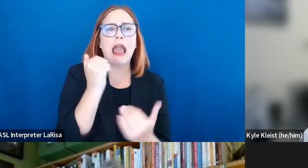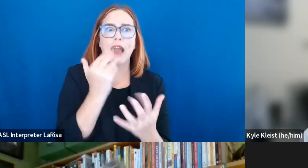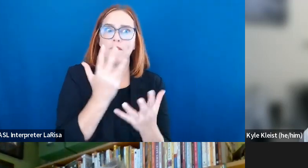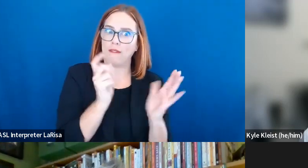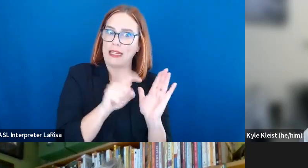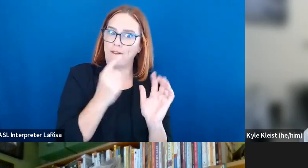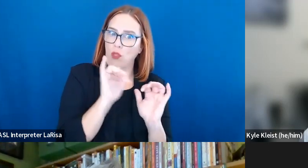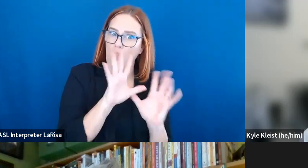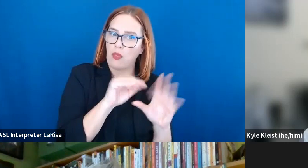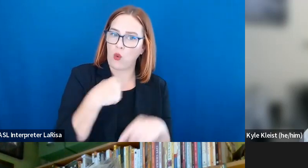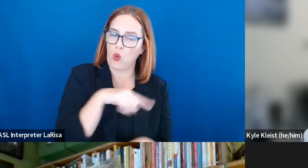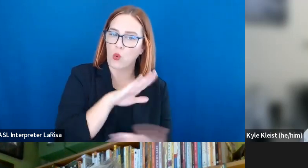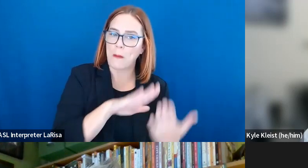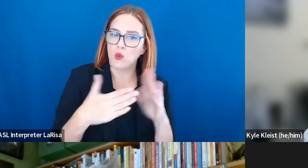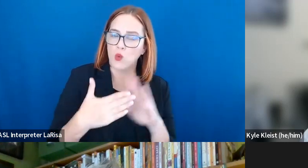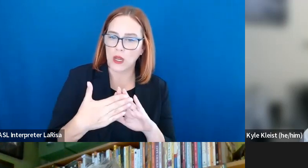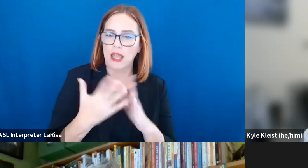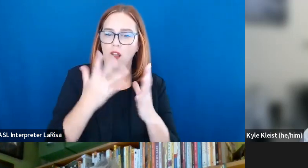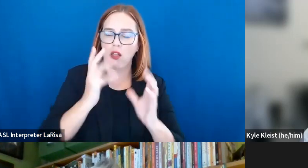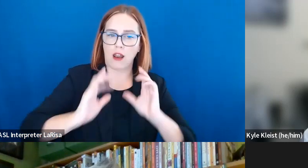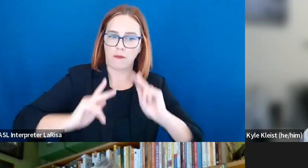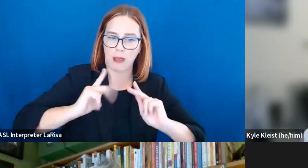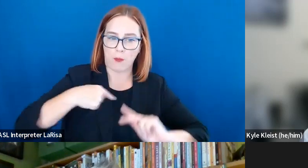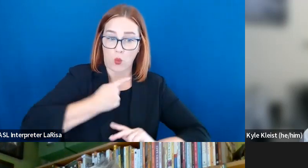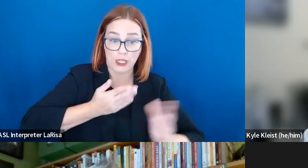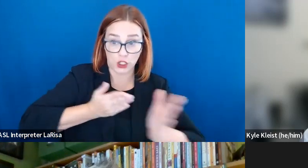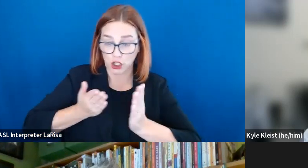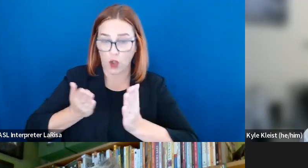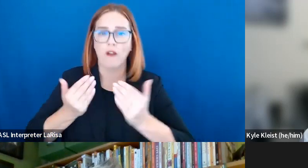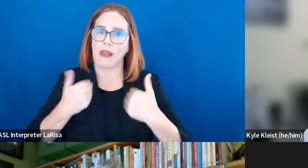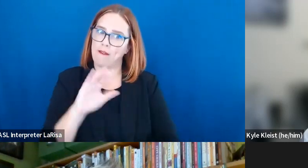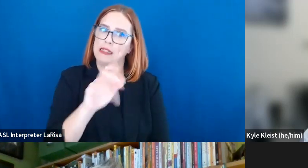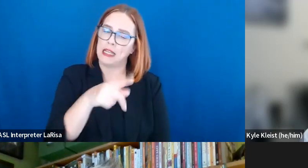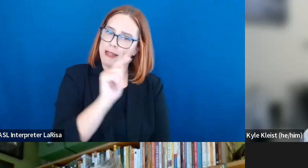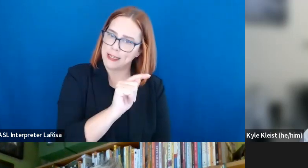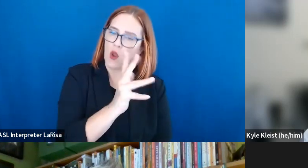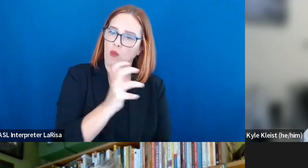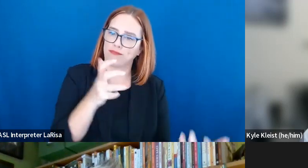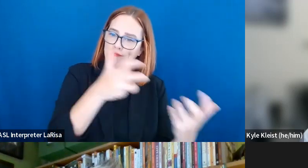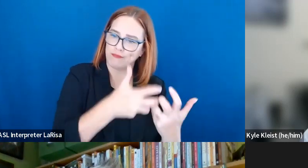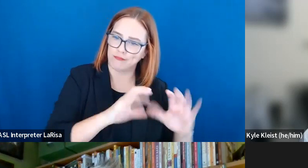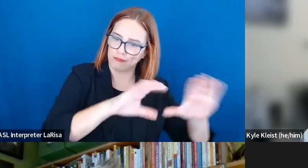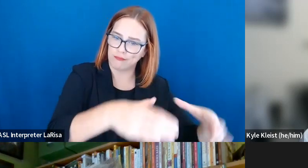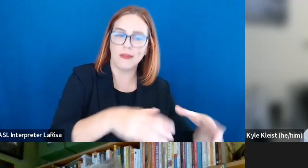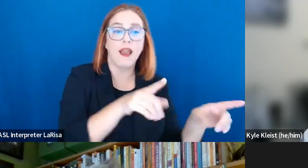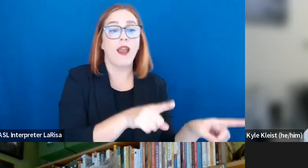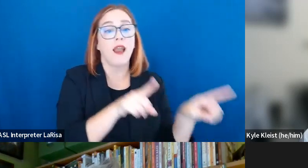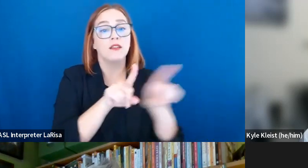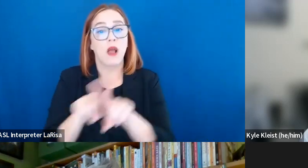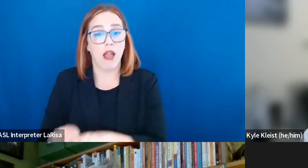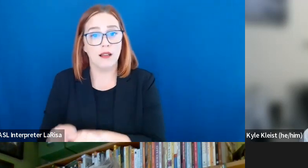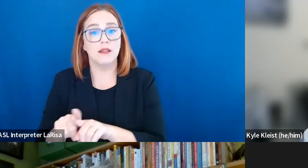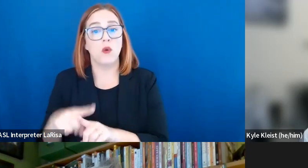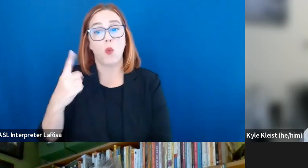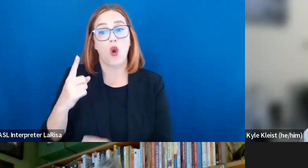within the community with a lot of the consumers we serve. And then we have one for seniors.